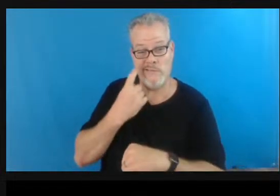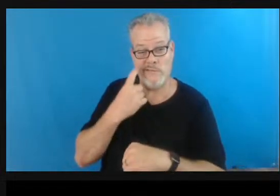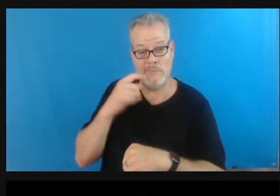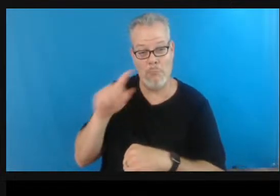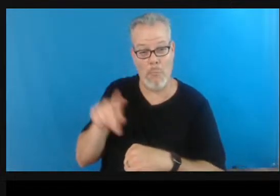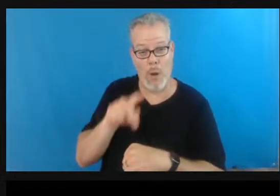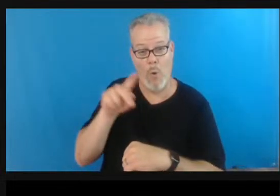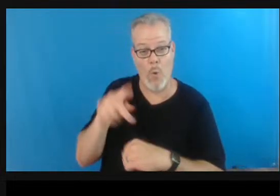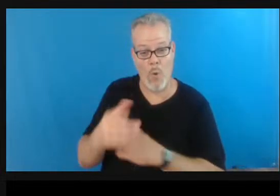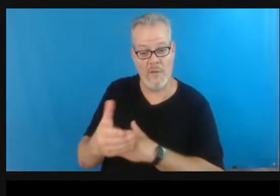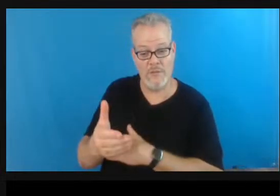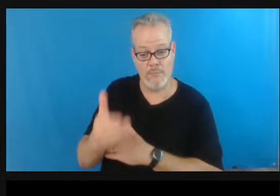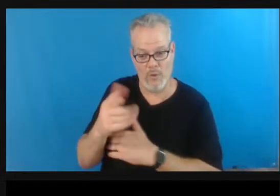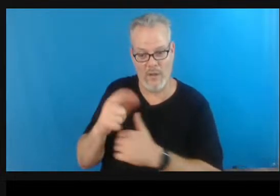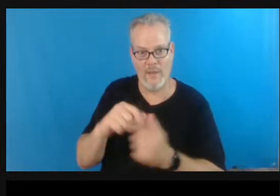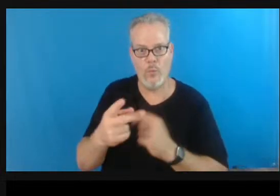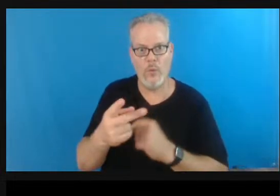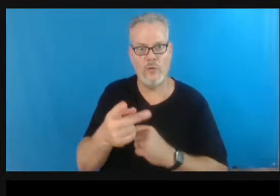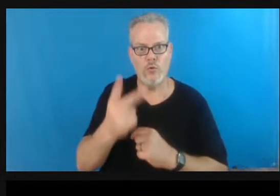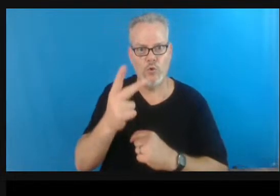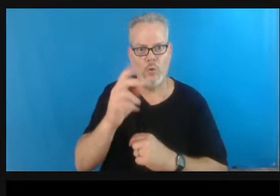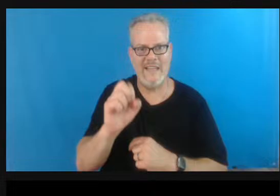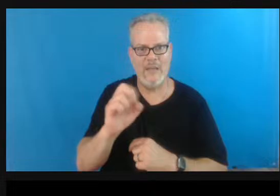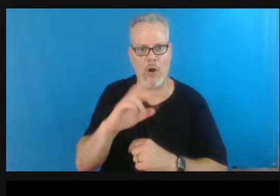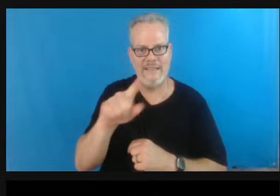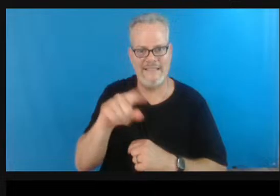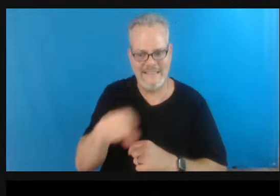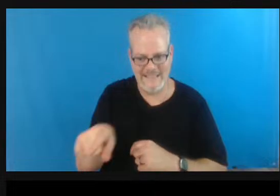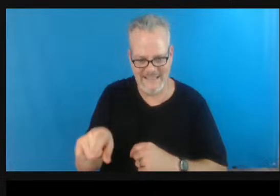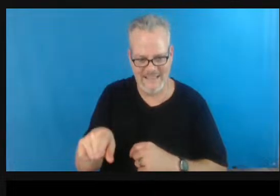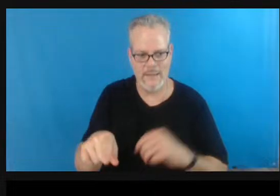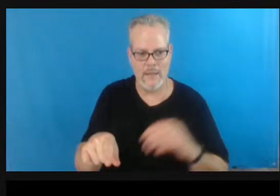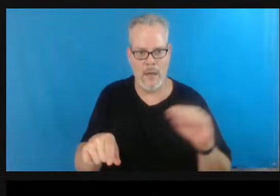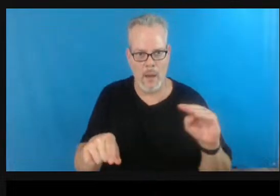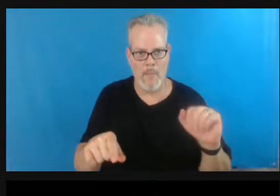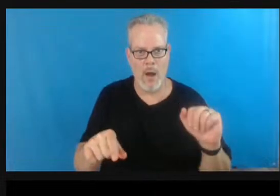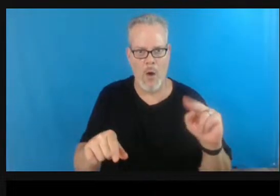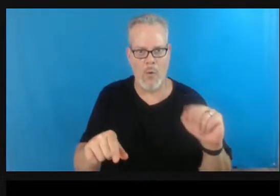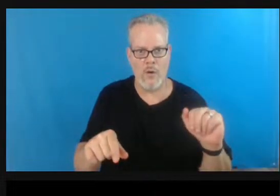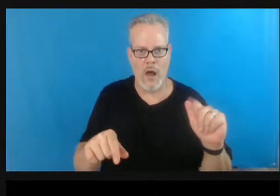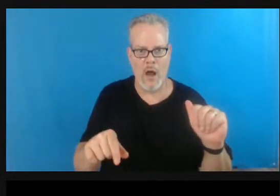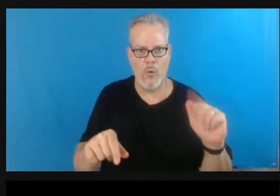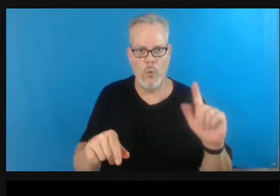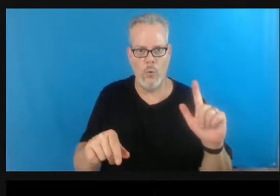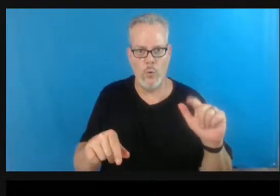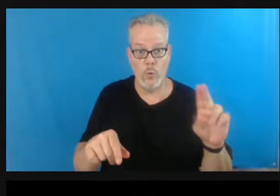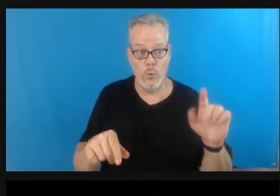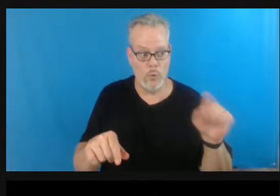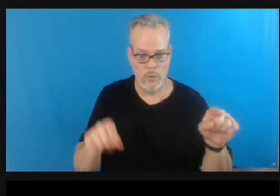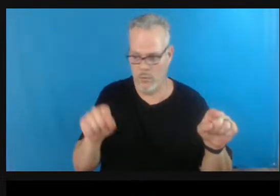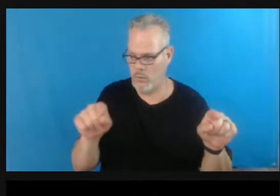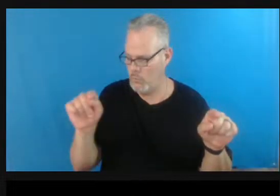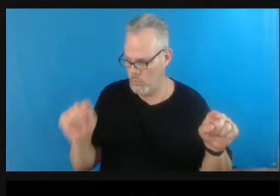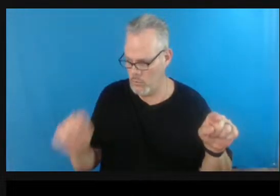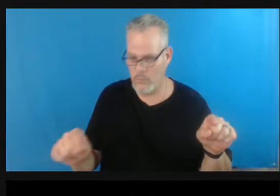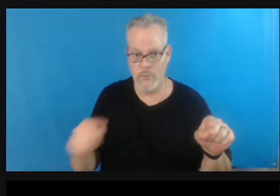the two in the East Rift Zone and Mauna Ulu respectively, do you think the action may be changing in a new direction or just settling?